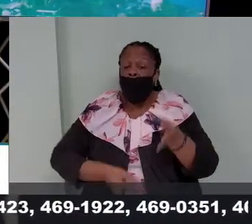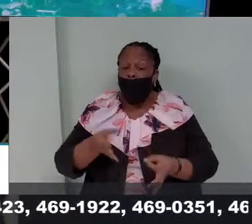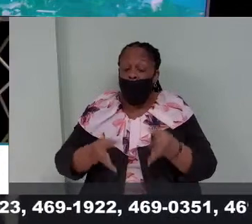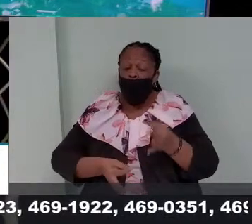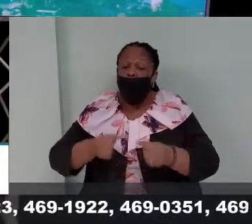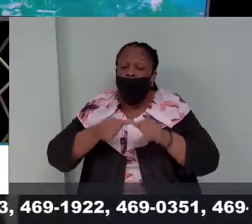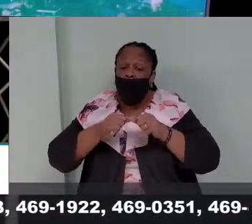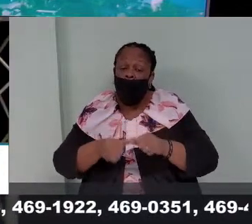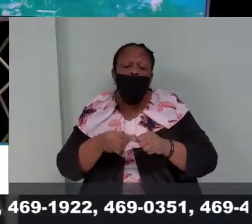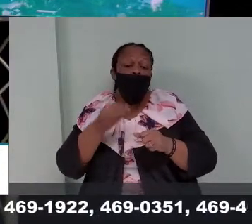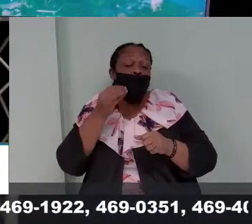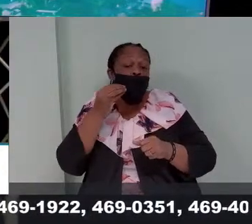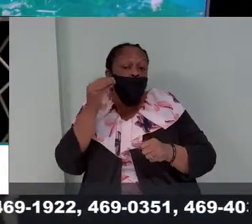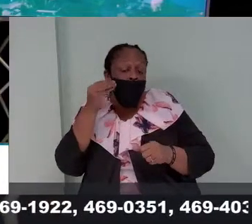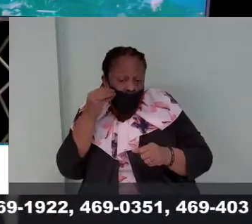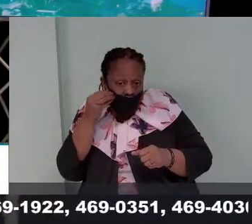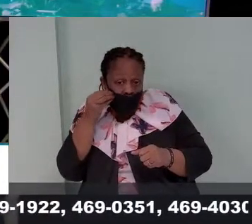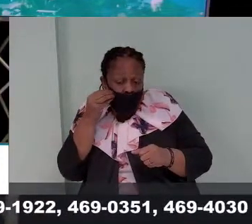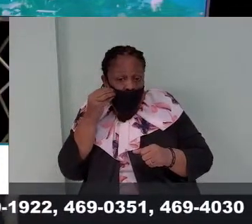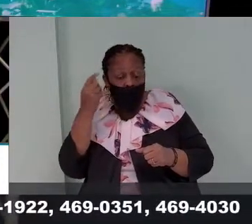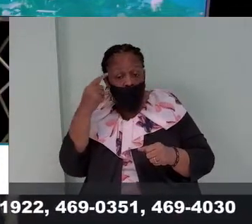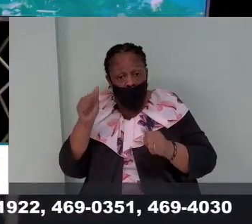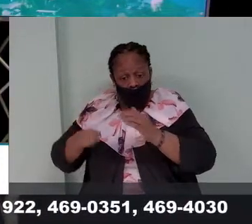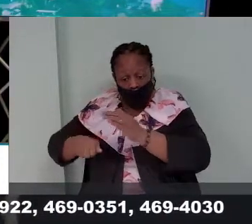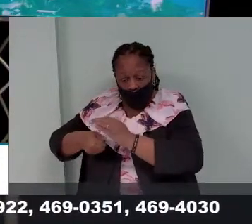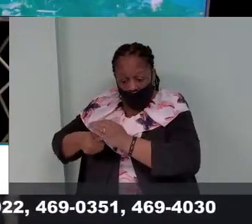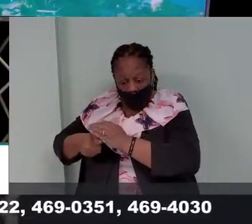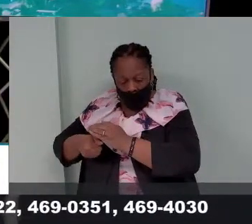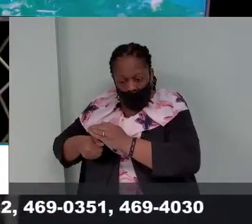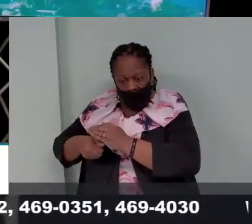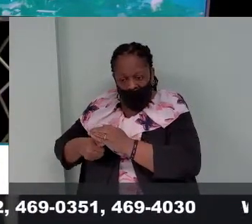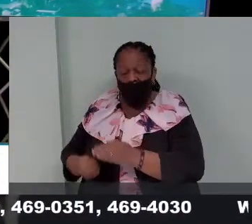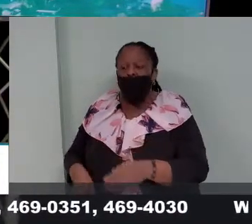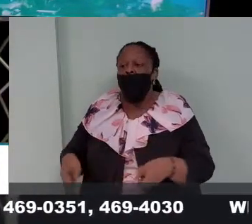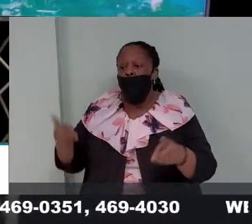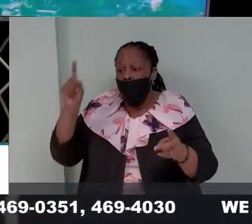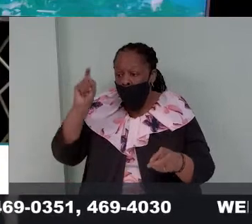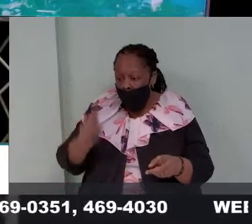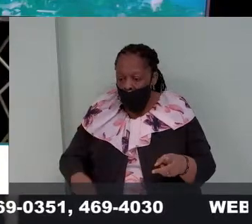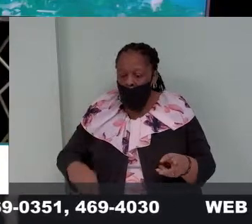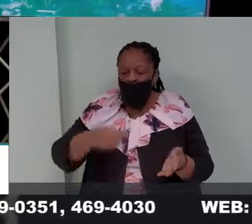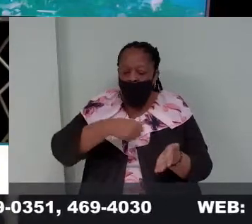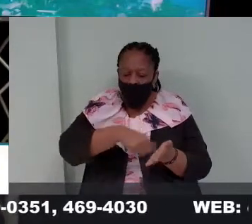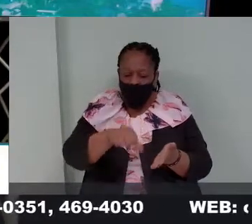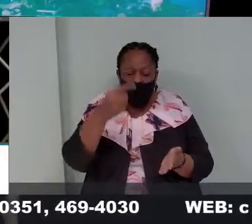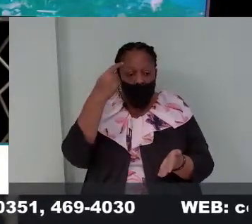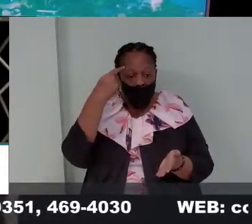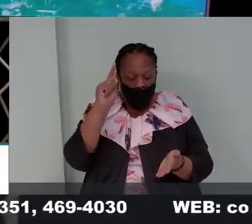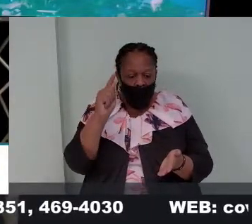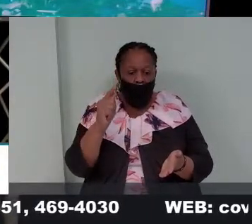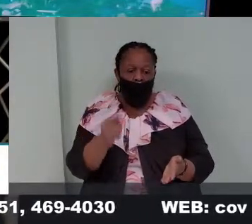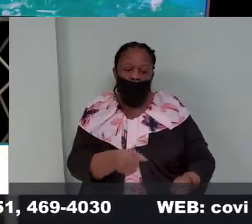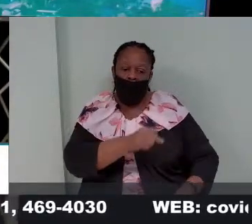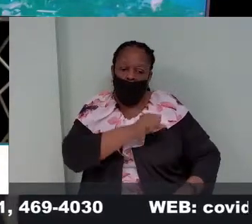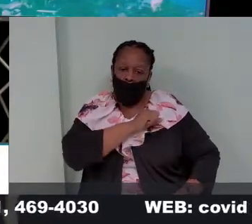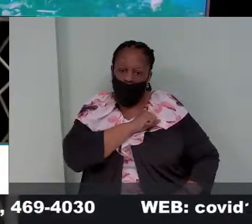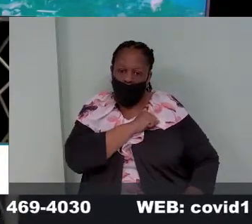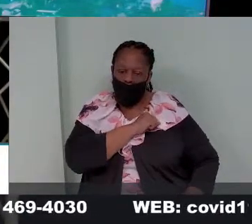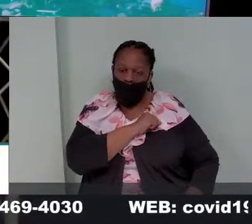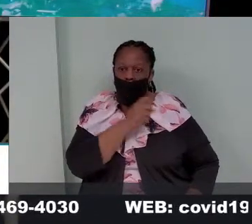of Police for 24 hours for the length of your stay in quarantine. And also the